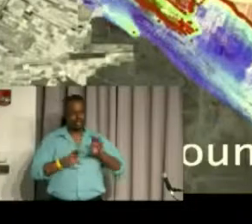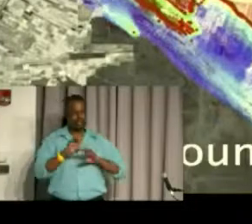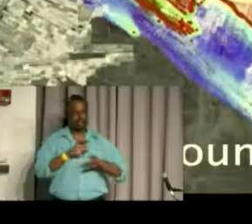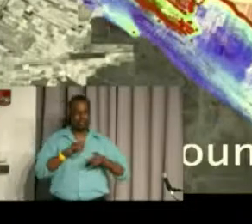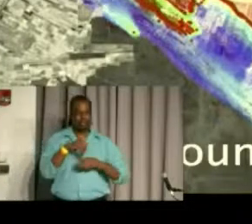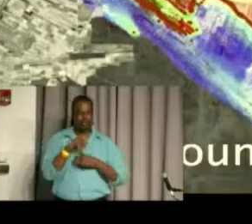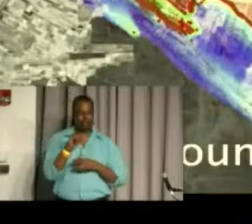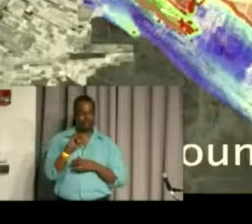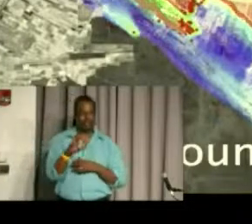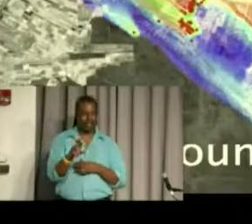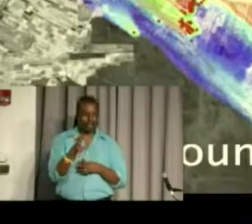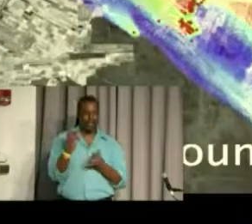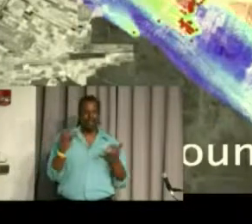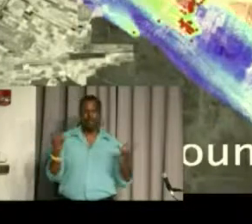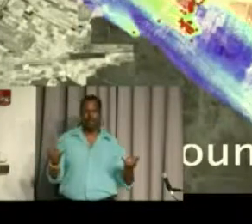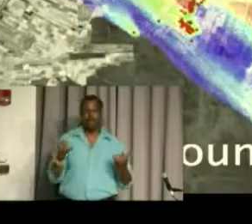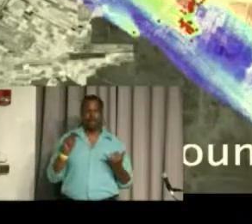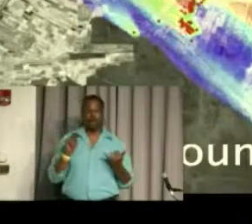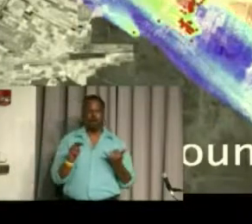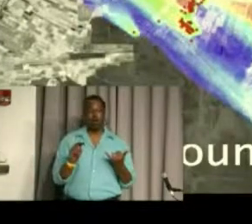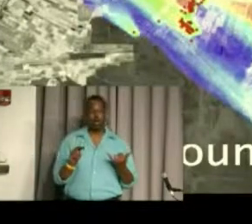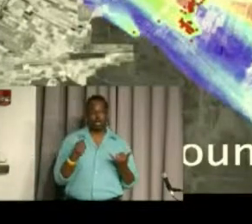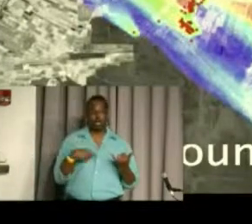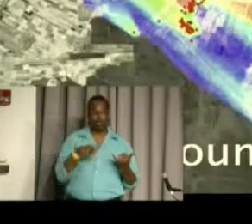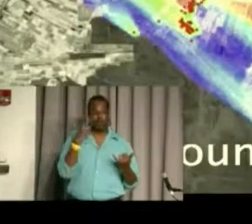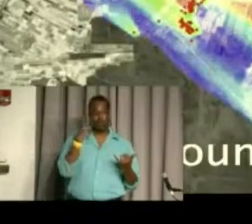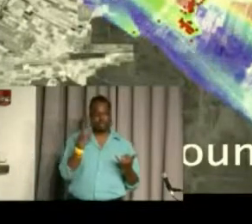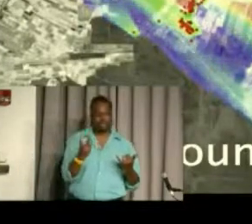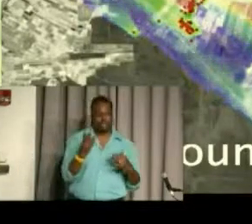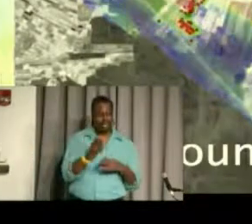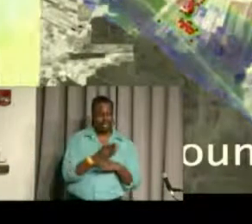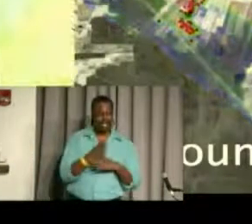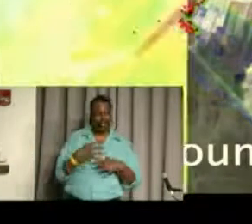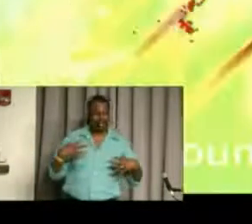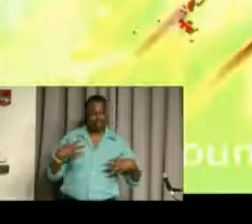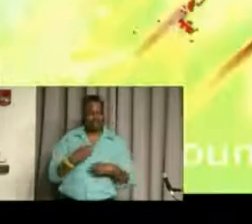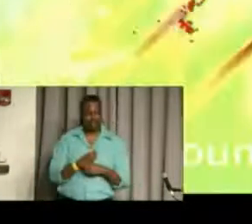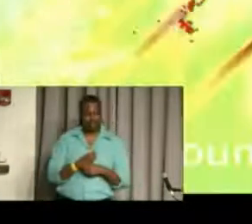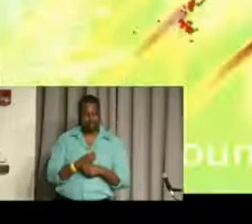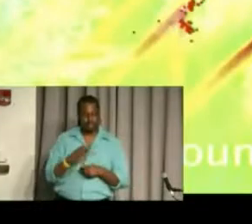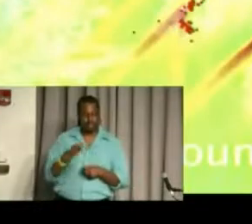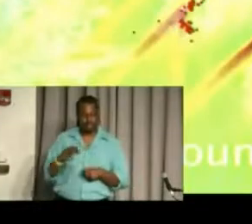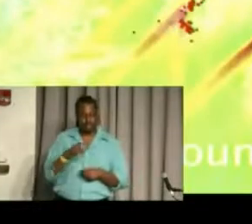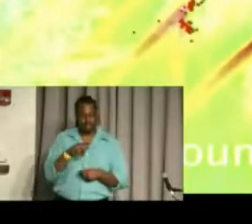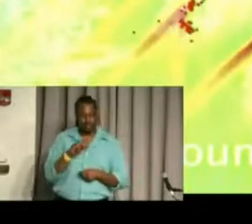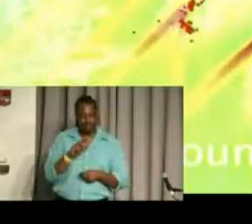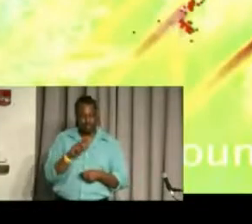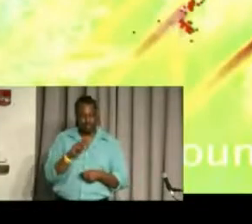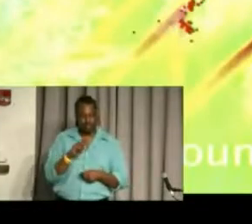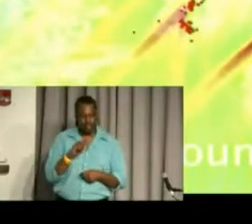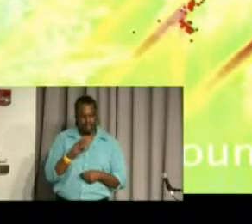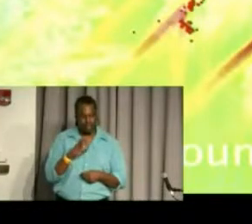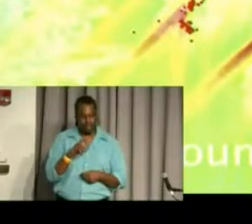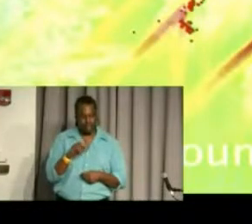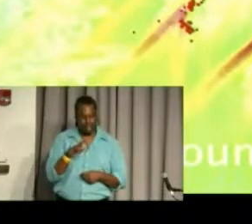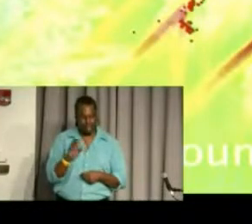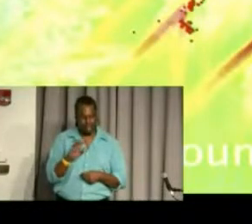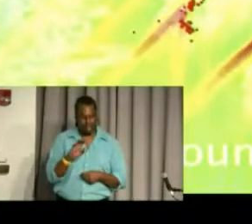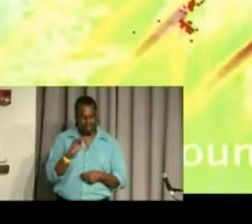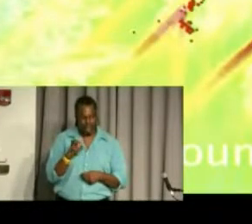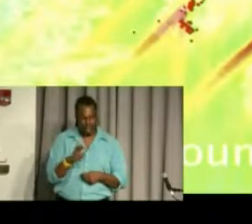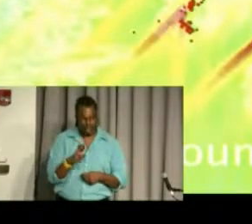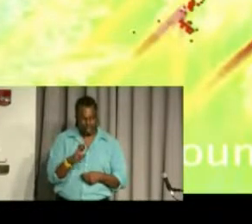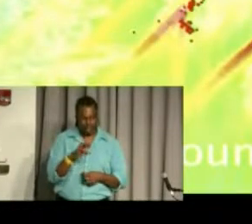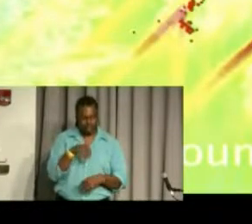air. So looking now, we are seeing the average concentration of particulate matter